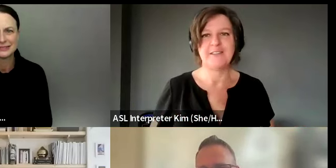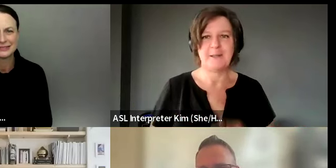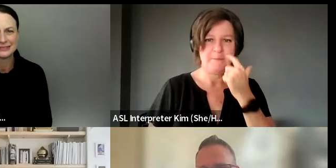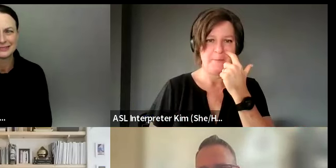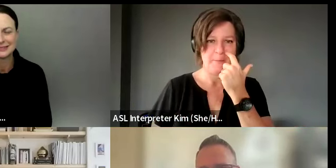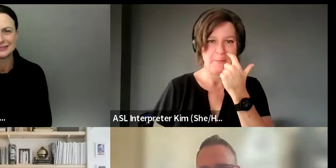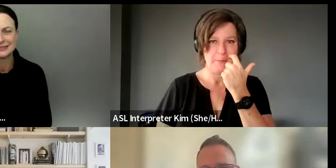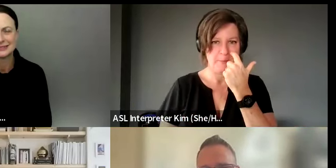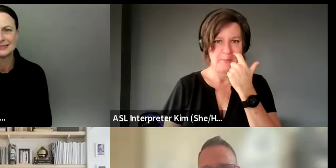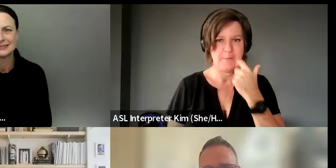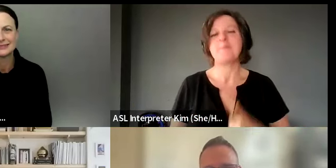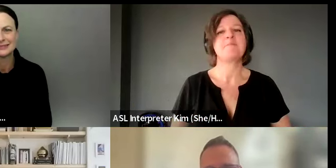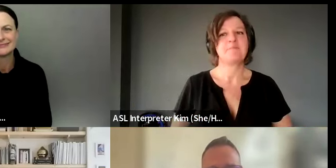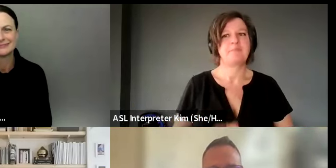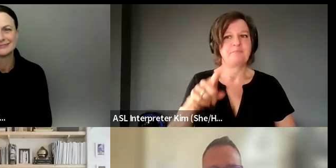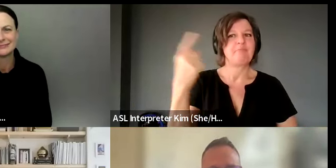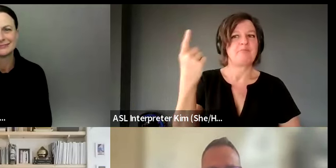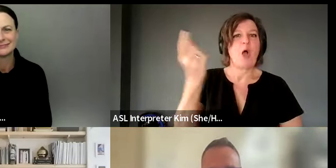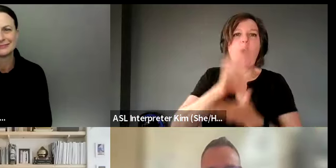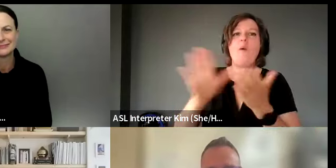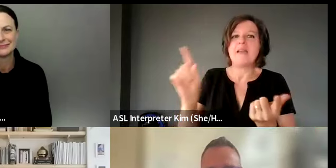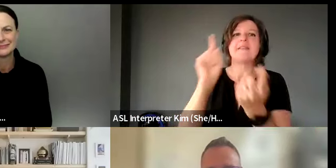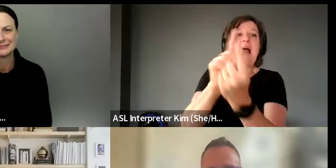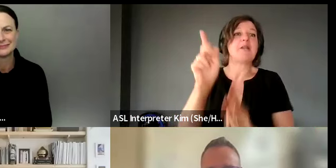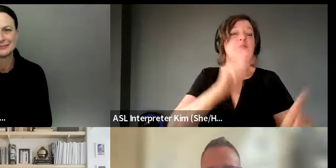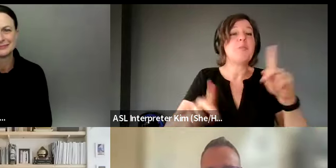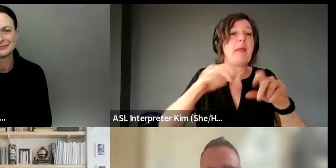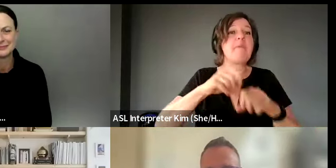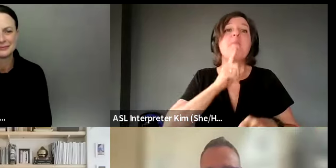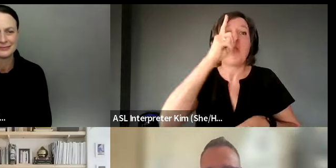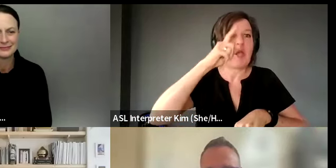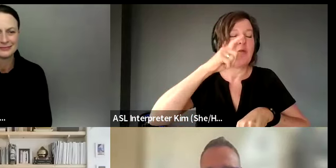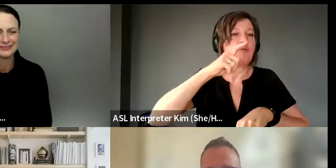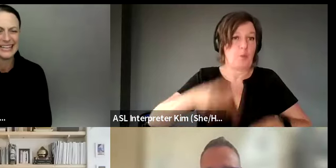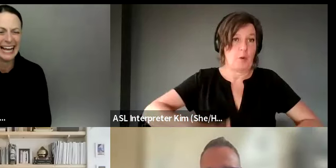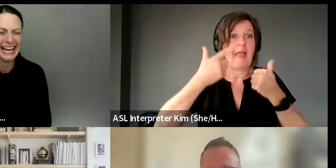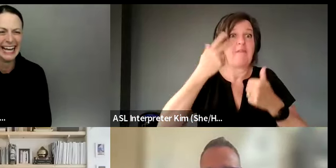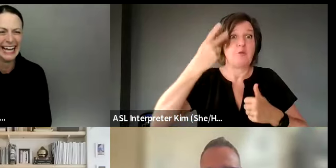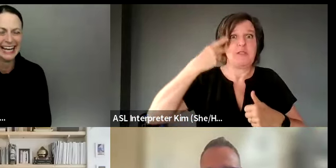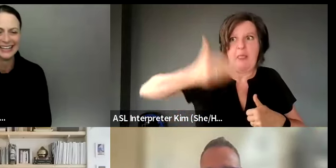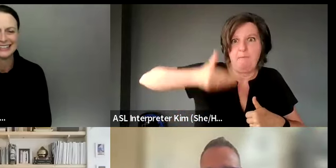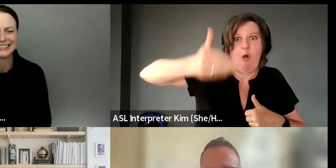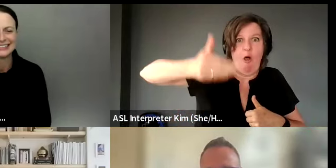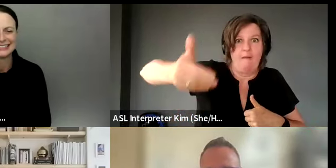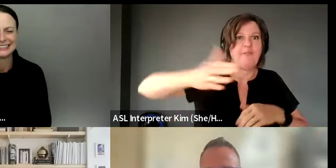face-to-face. It's always nice to meet people in real life after seeing them so often on screen. Yeah.